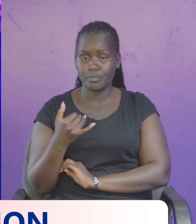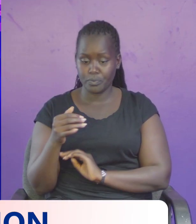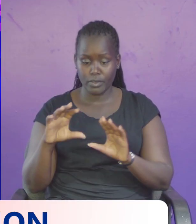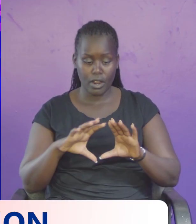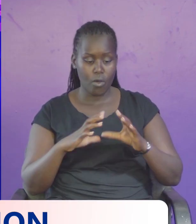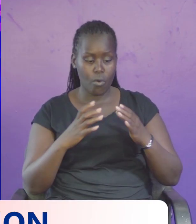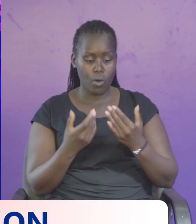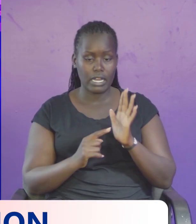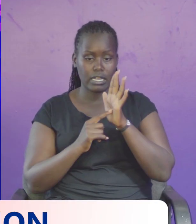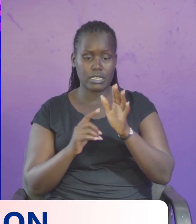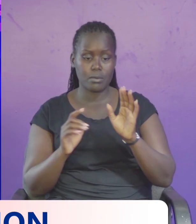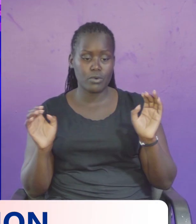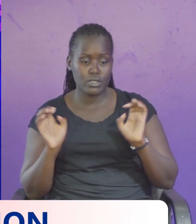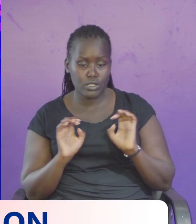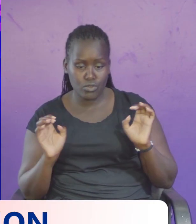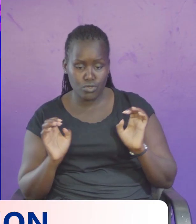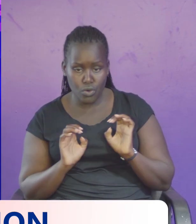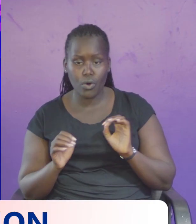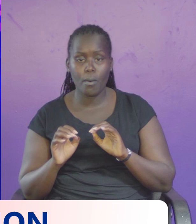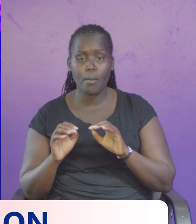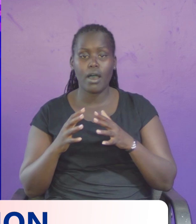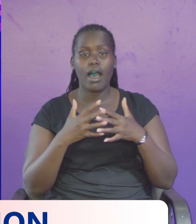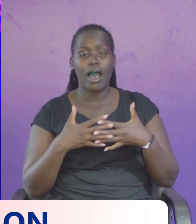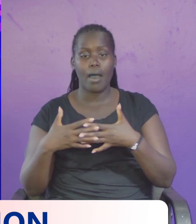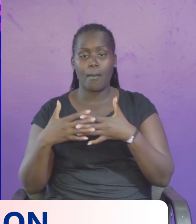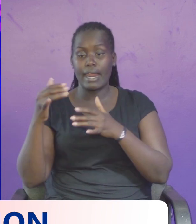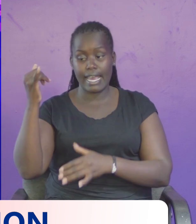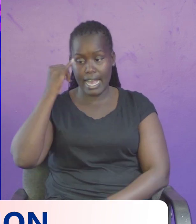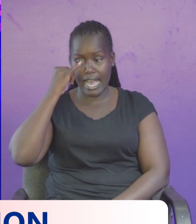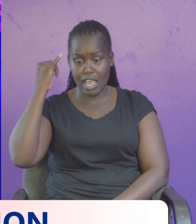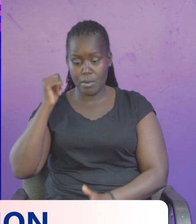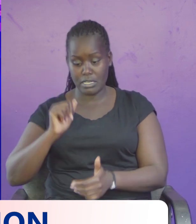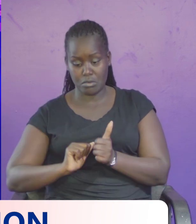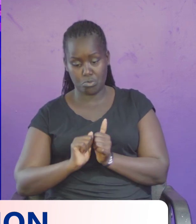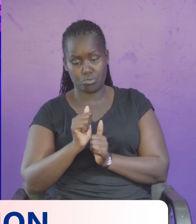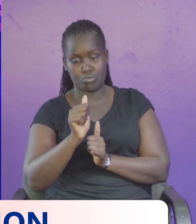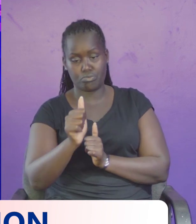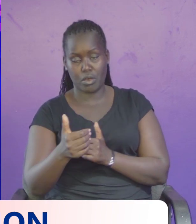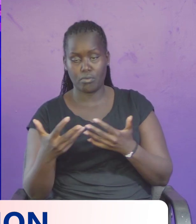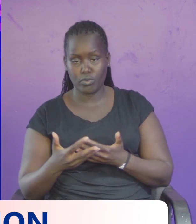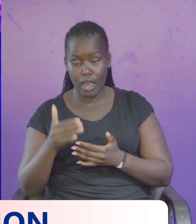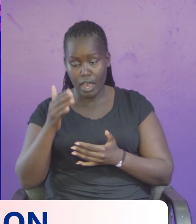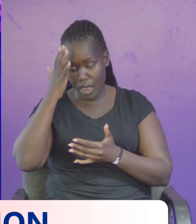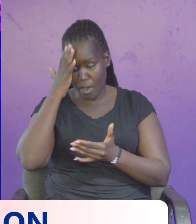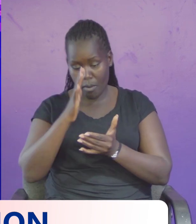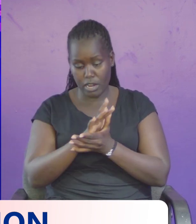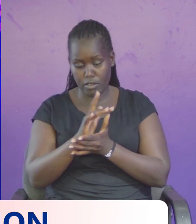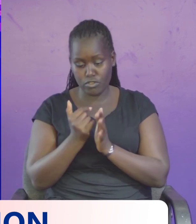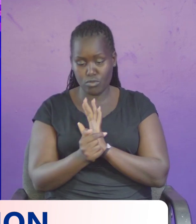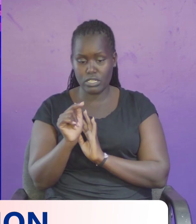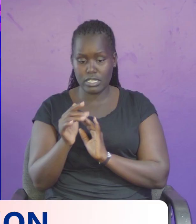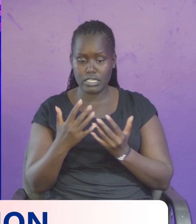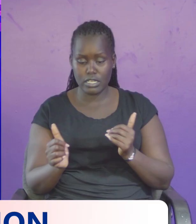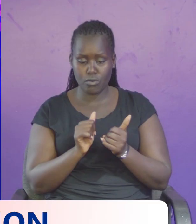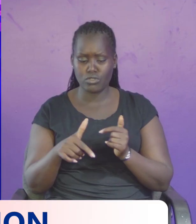continents like Europe, America, you can imagine the far that they have gone. They believed in this very thing that we